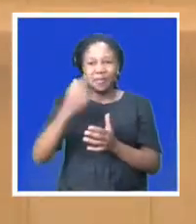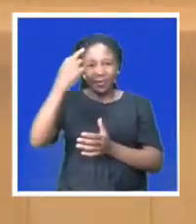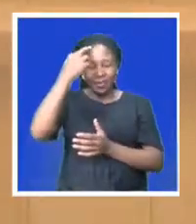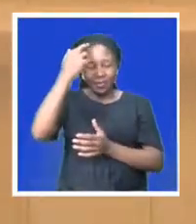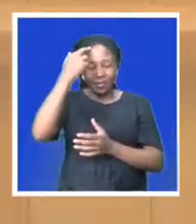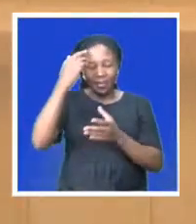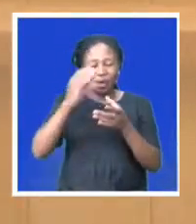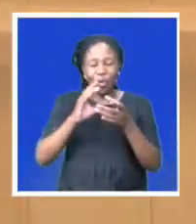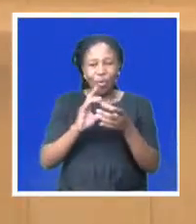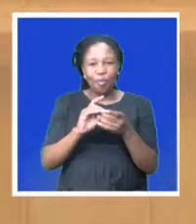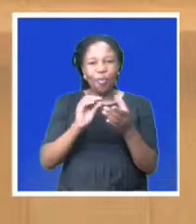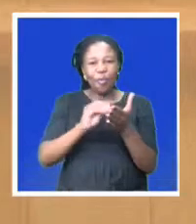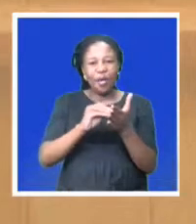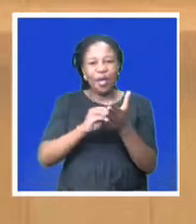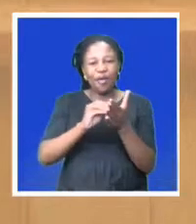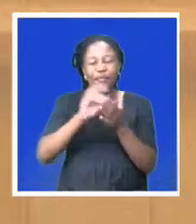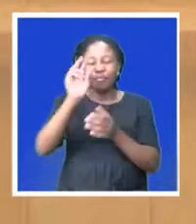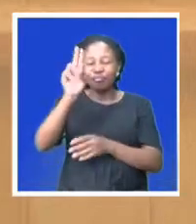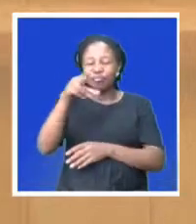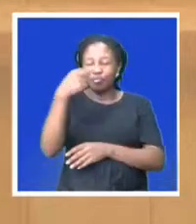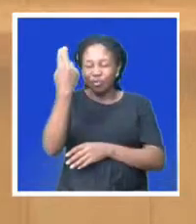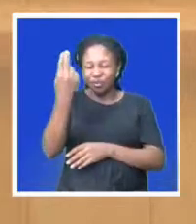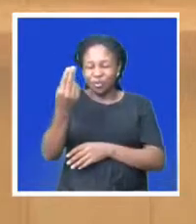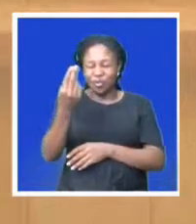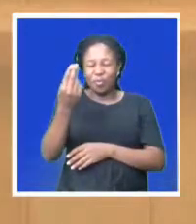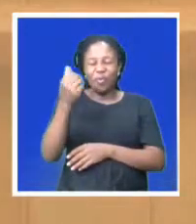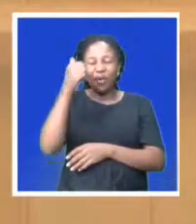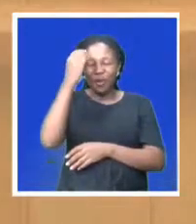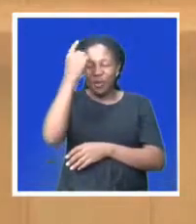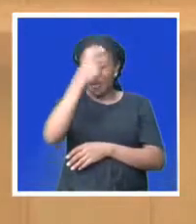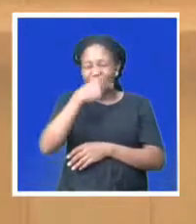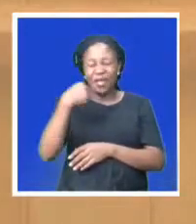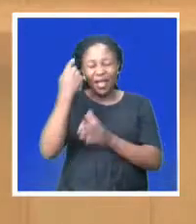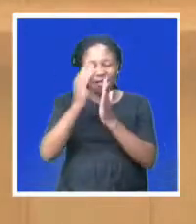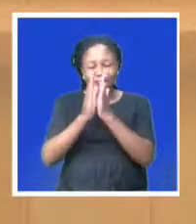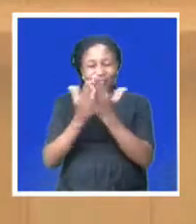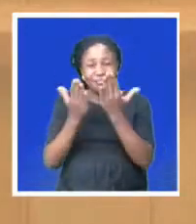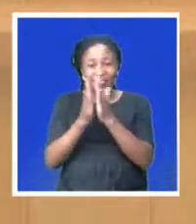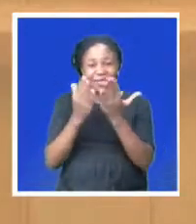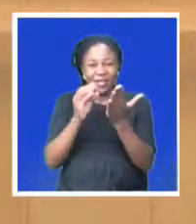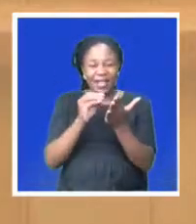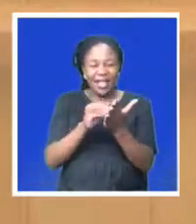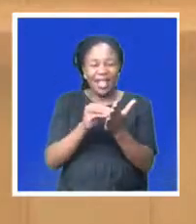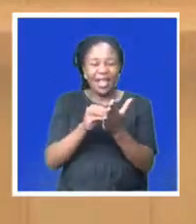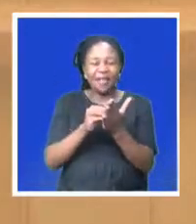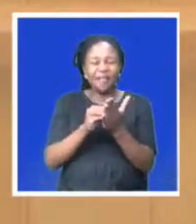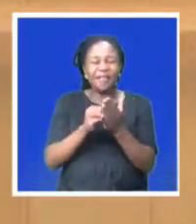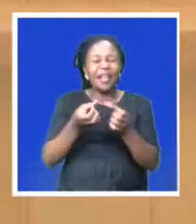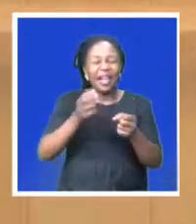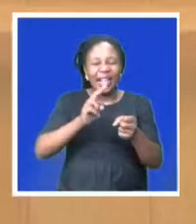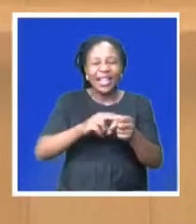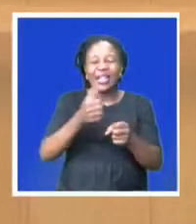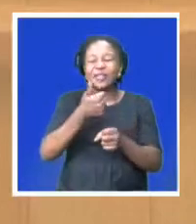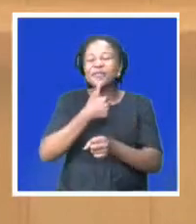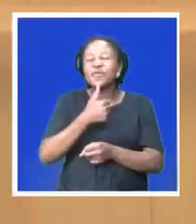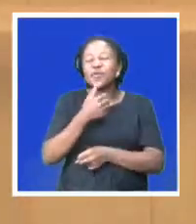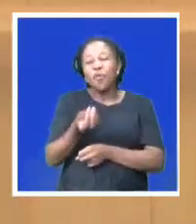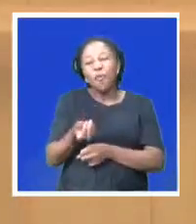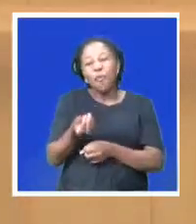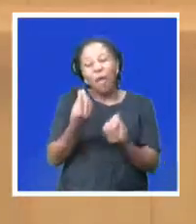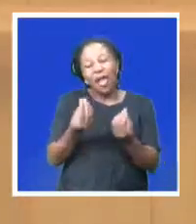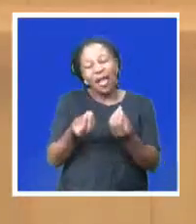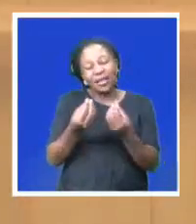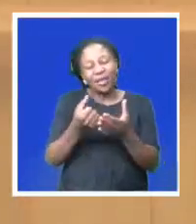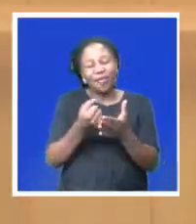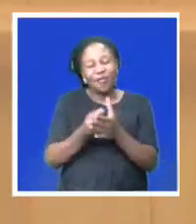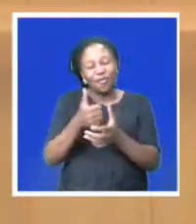now on YouTube and on Facebook. You can join us on those platforms as well, and to also use the WhatsApp number to text us any questions that you might have. You